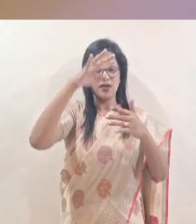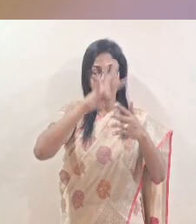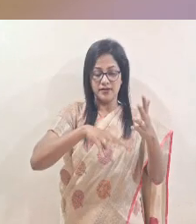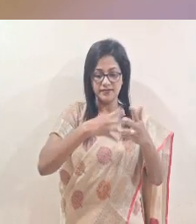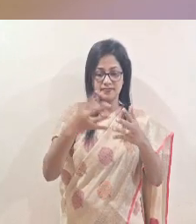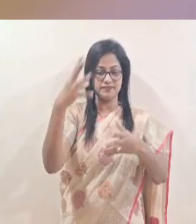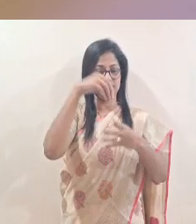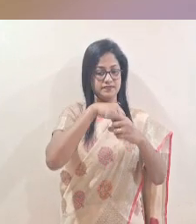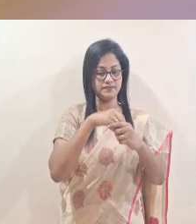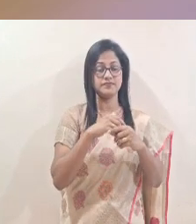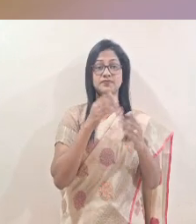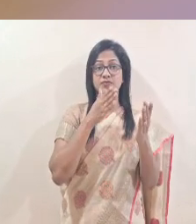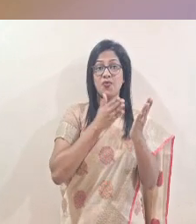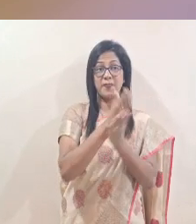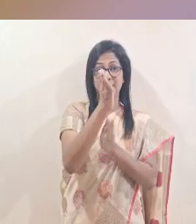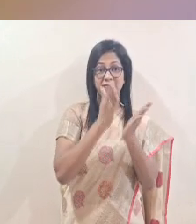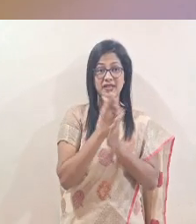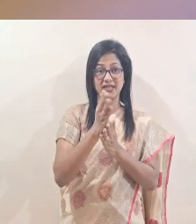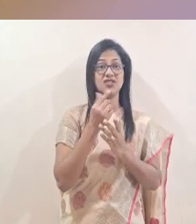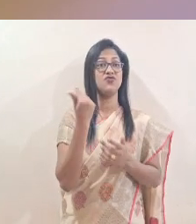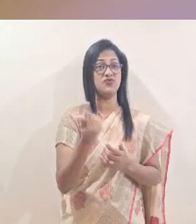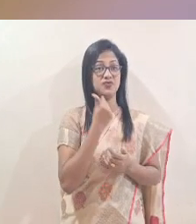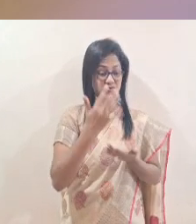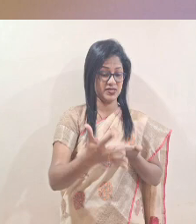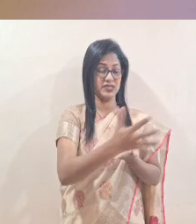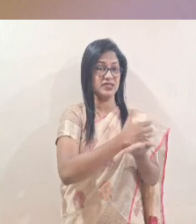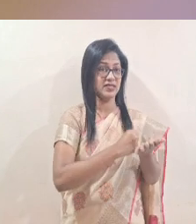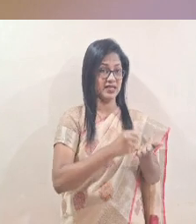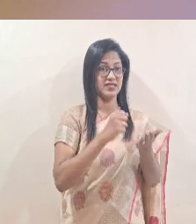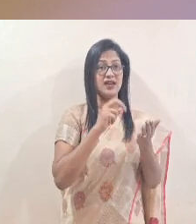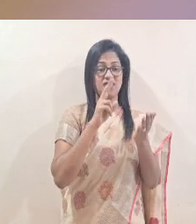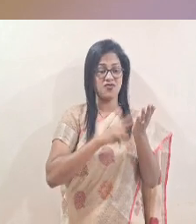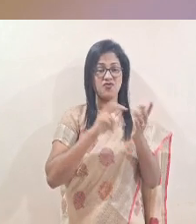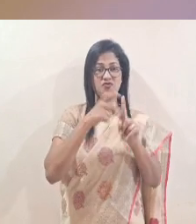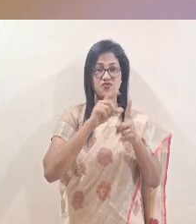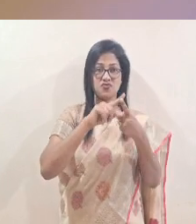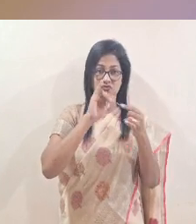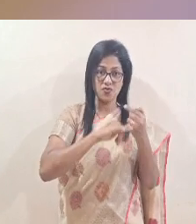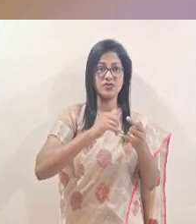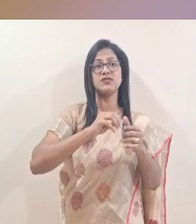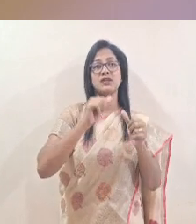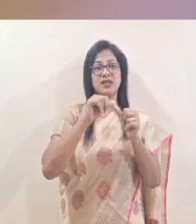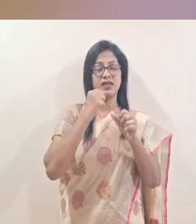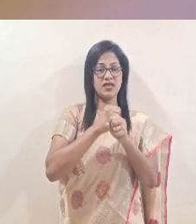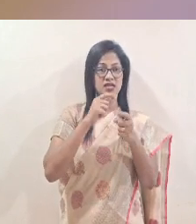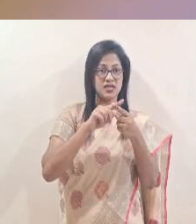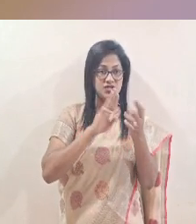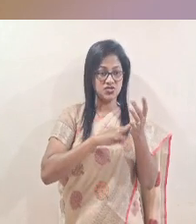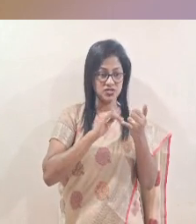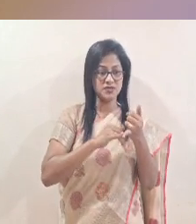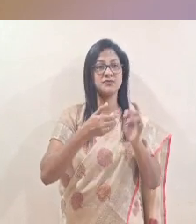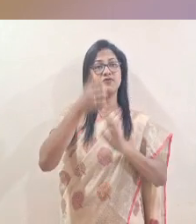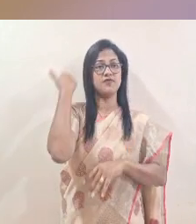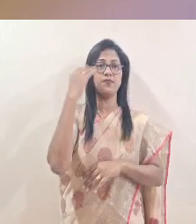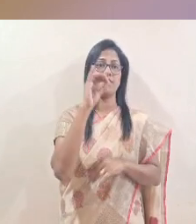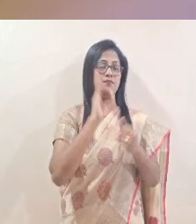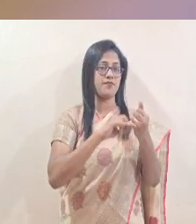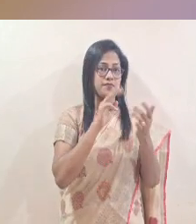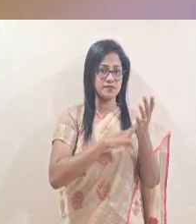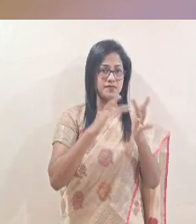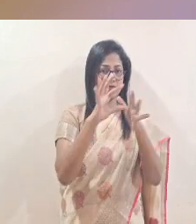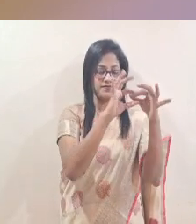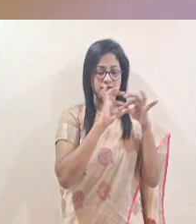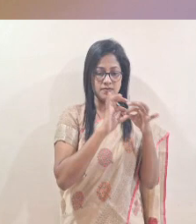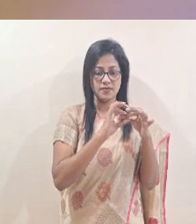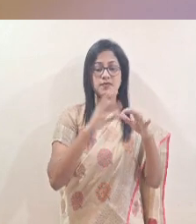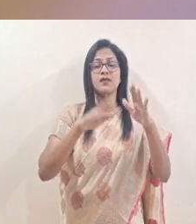So this is the methodological framework where I have used data from nodes and edges of OSM network. And after this extraction, I have